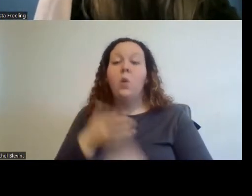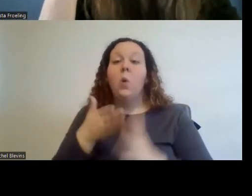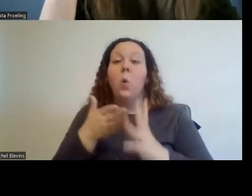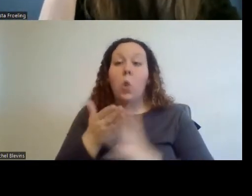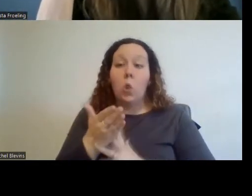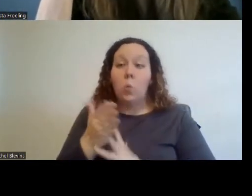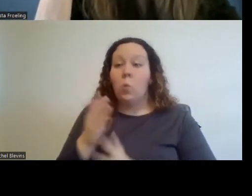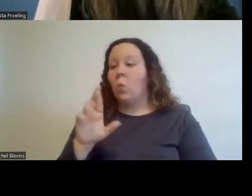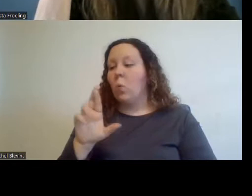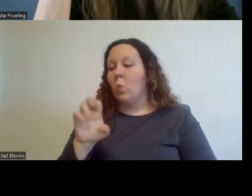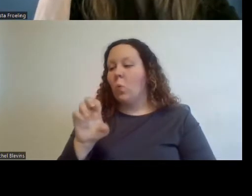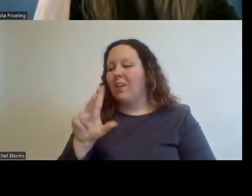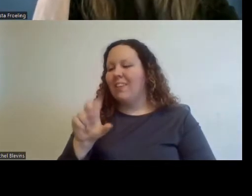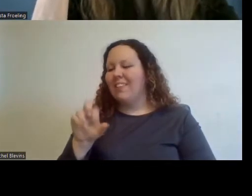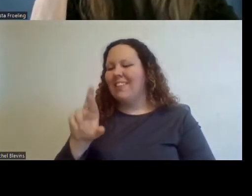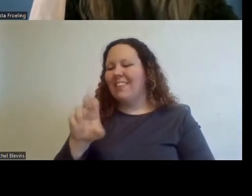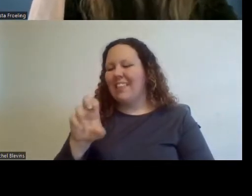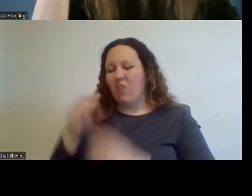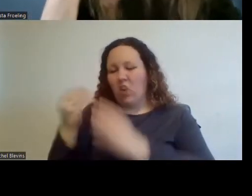mold and to the ear.